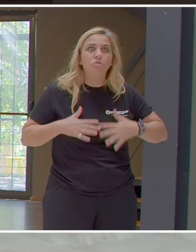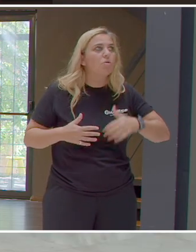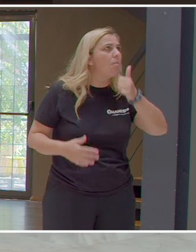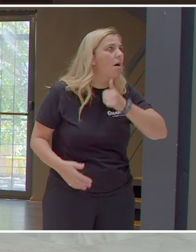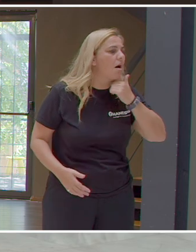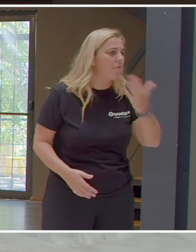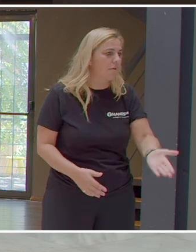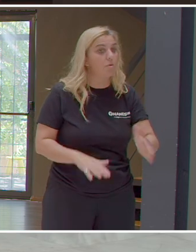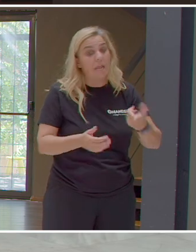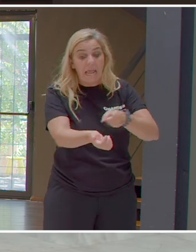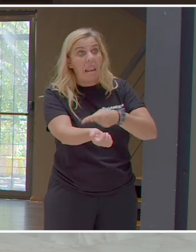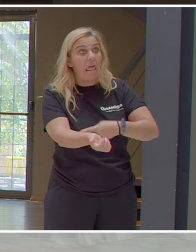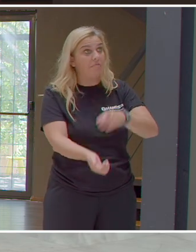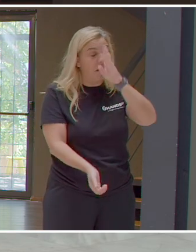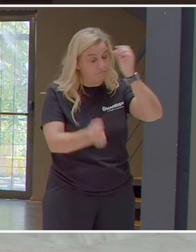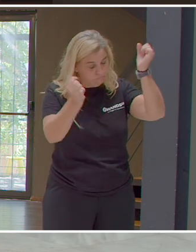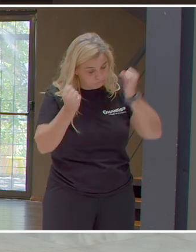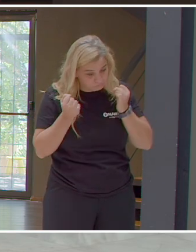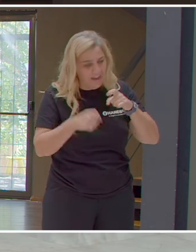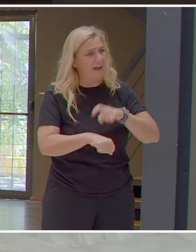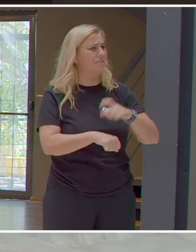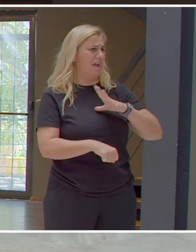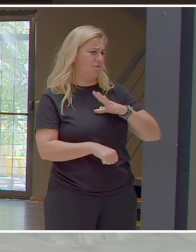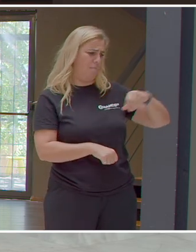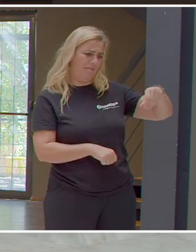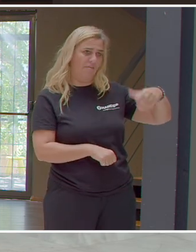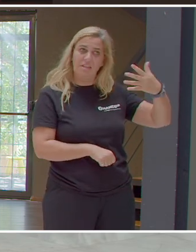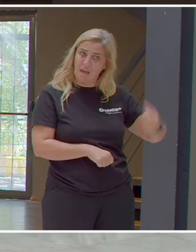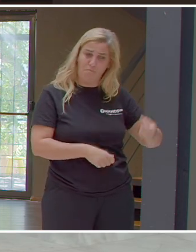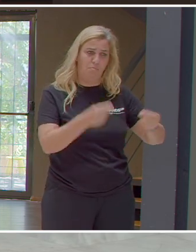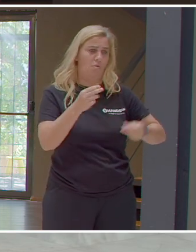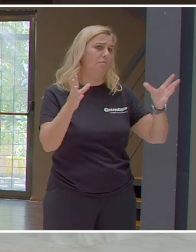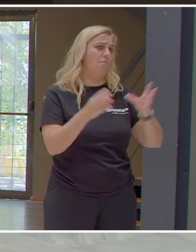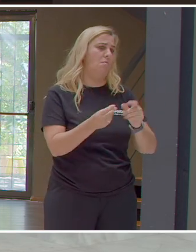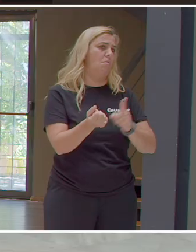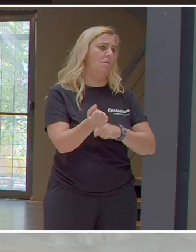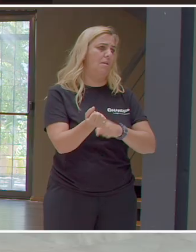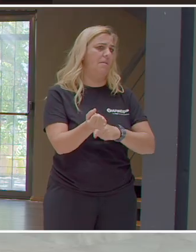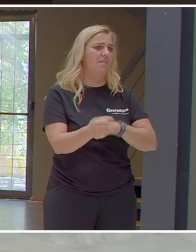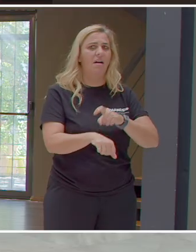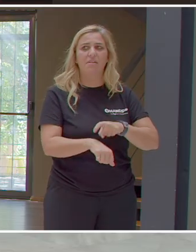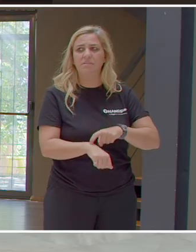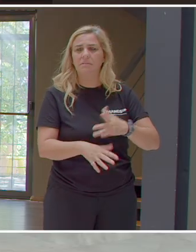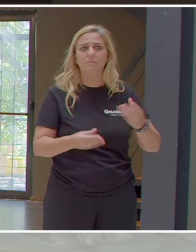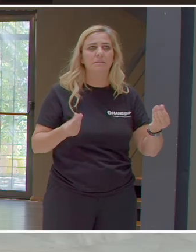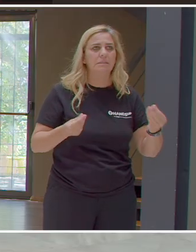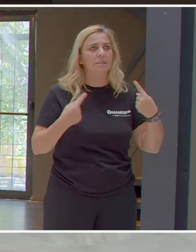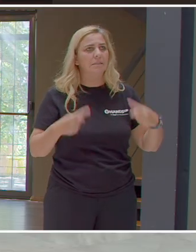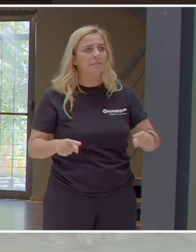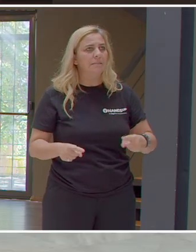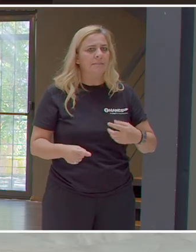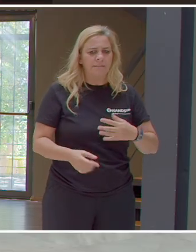can get nerve damage. A lot of people with diabetes struggle with this ants feeling or like